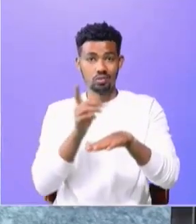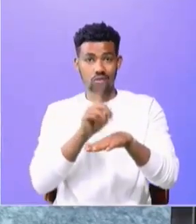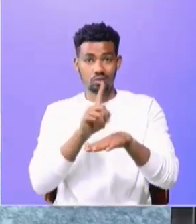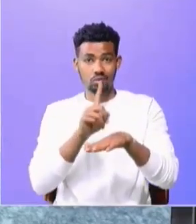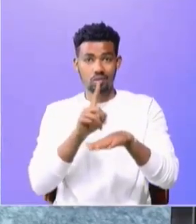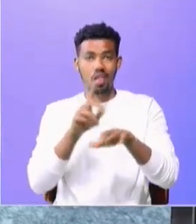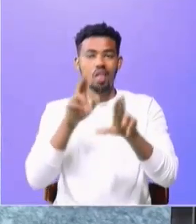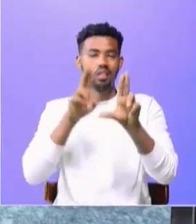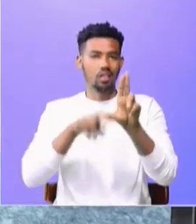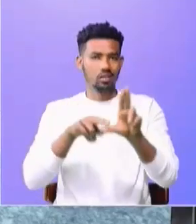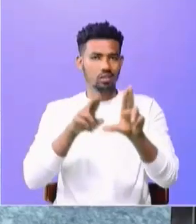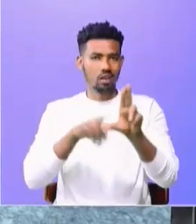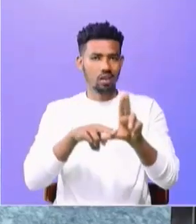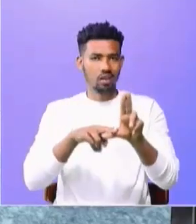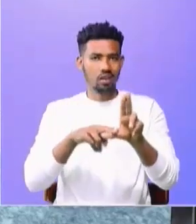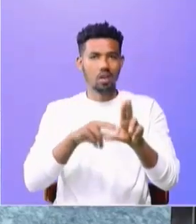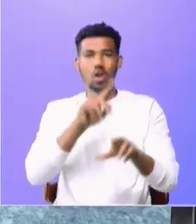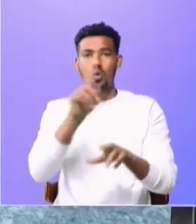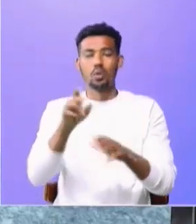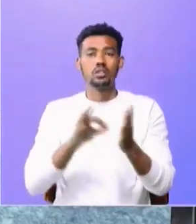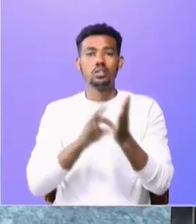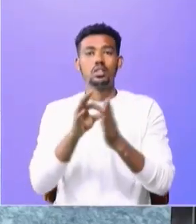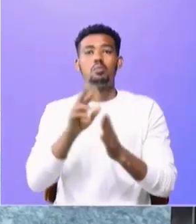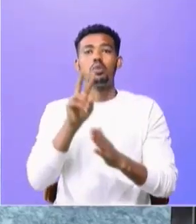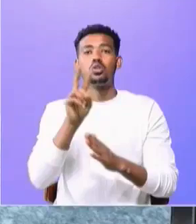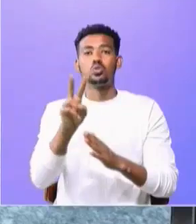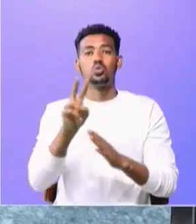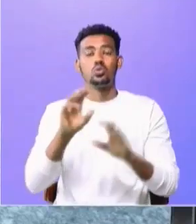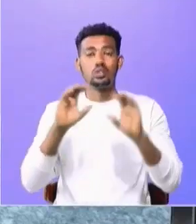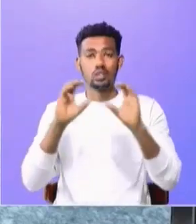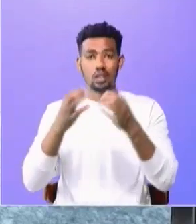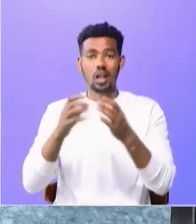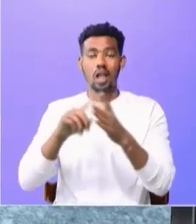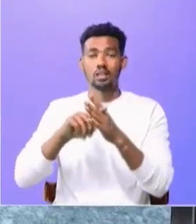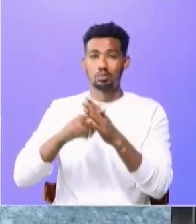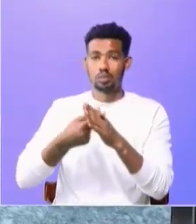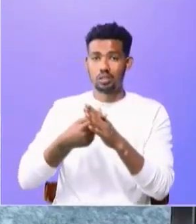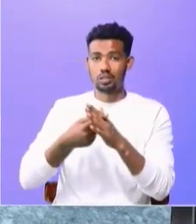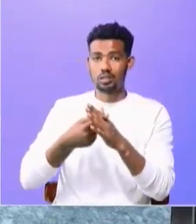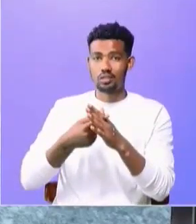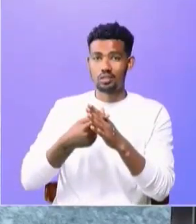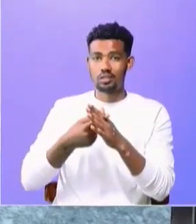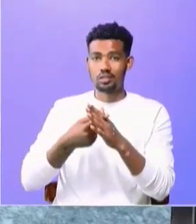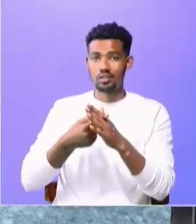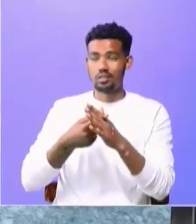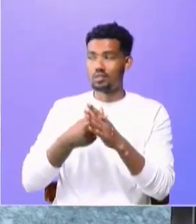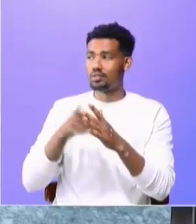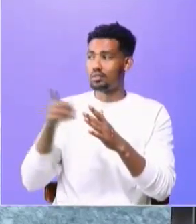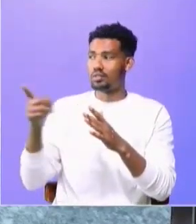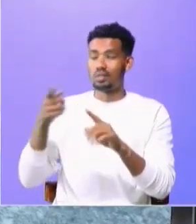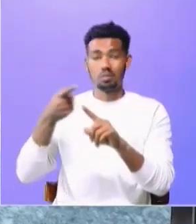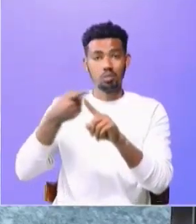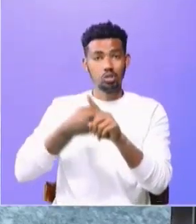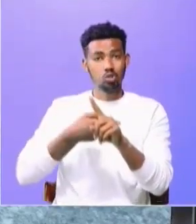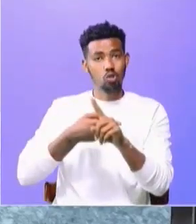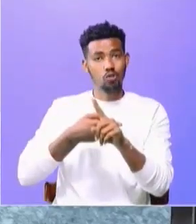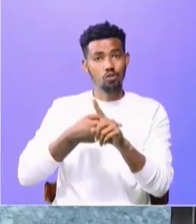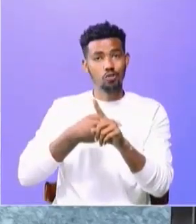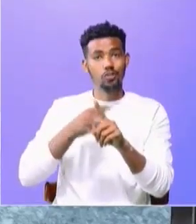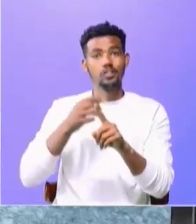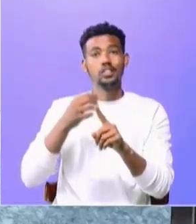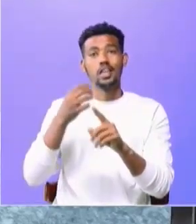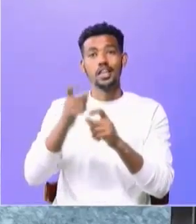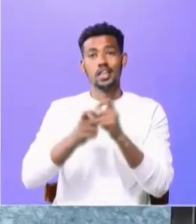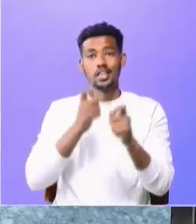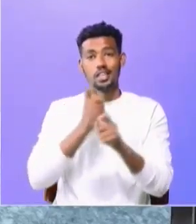the chair. Question number 2. The class began. The class began. This is months of the year, so we can use, as